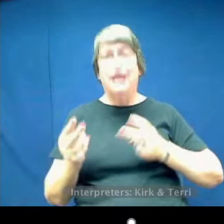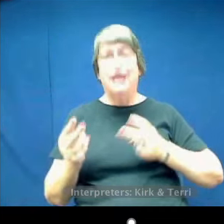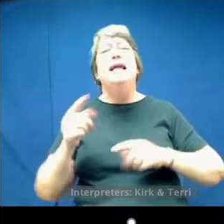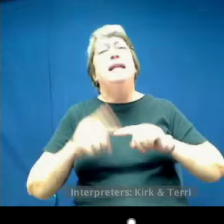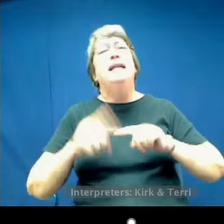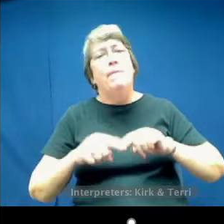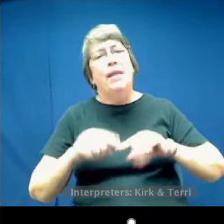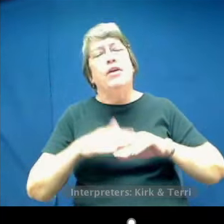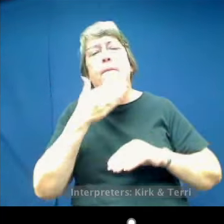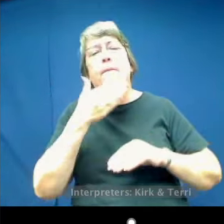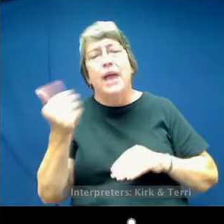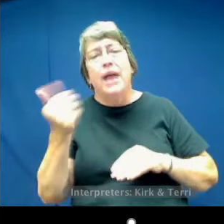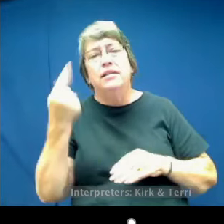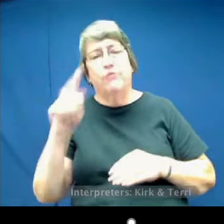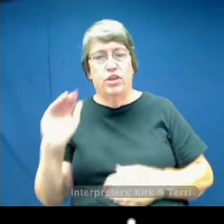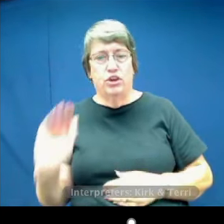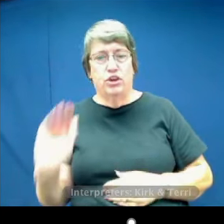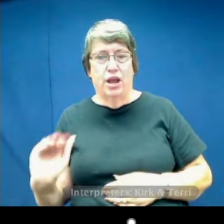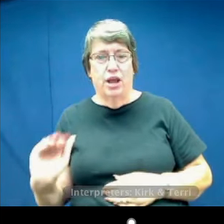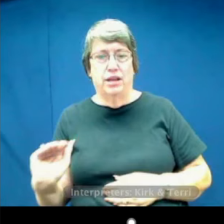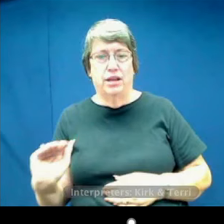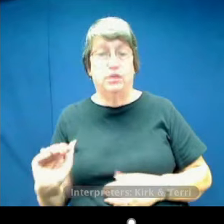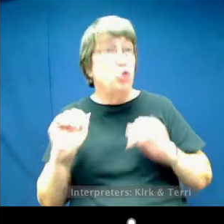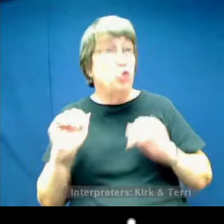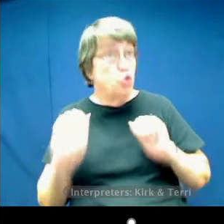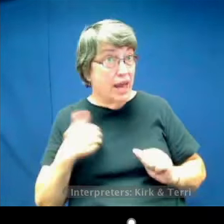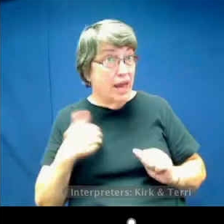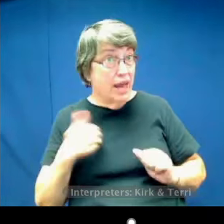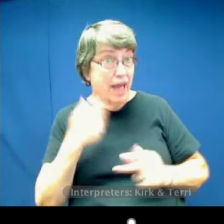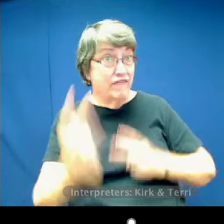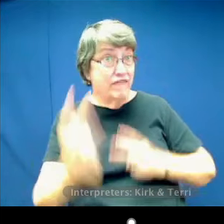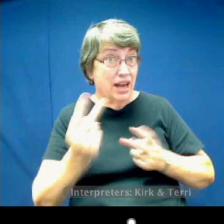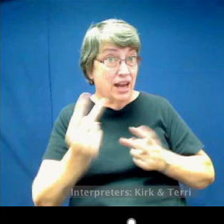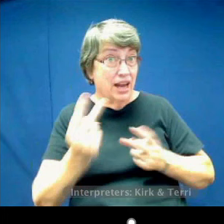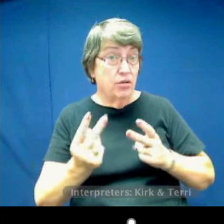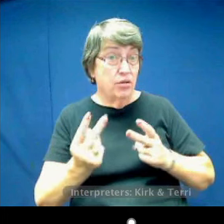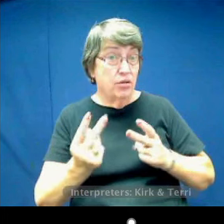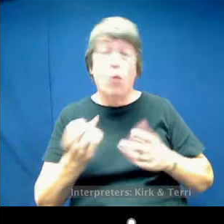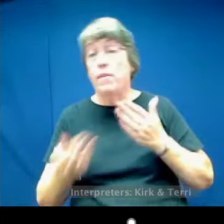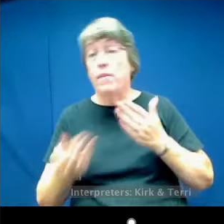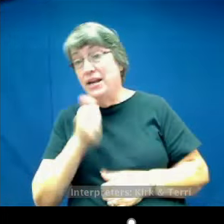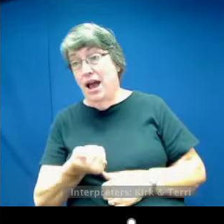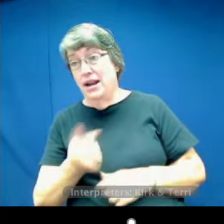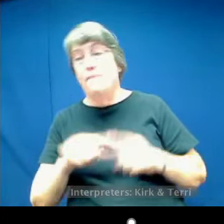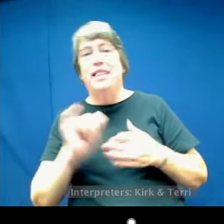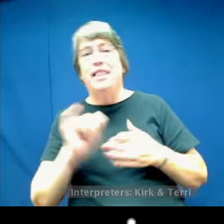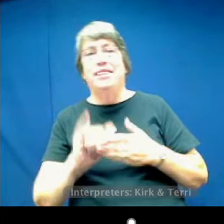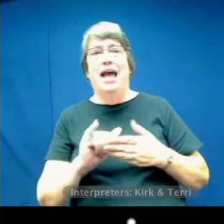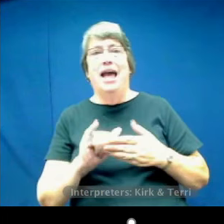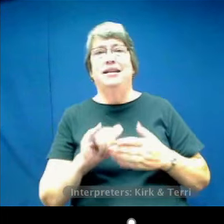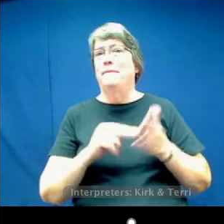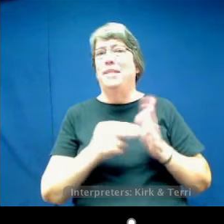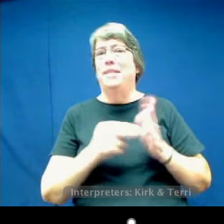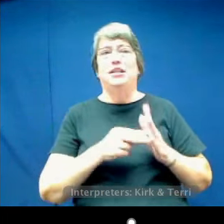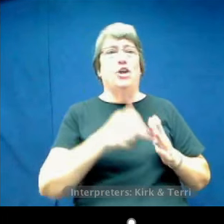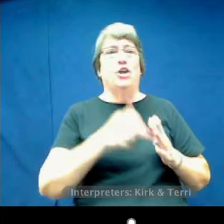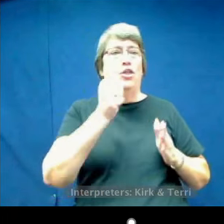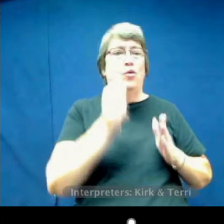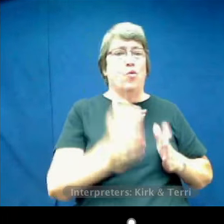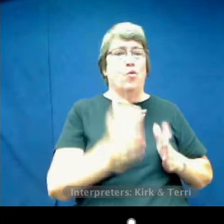visitation. But at the same time, that's balanced between the court and the state not interfering with family relations.